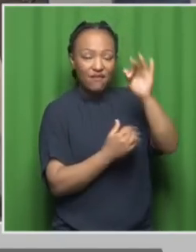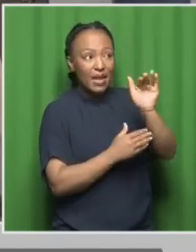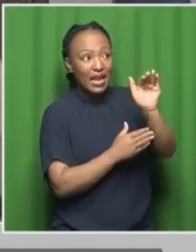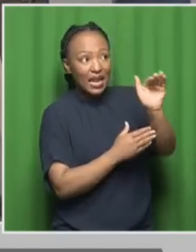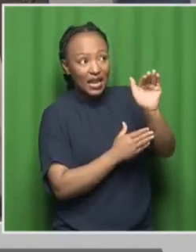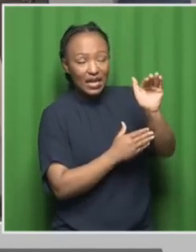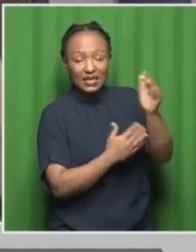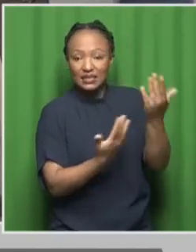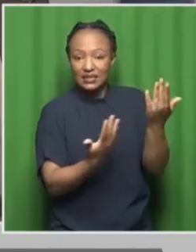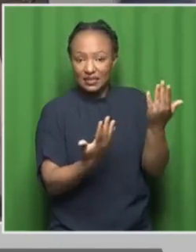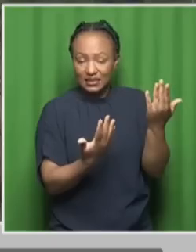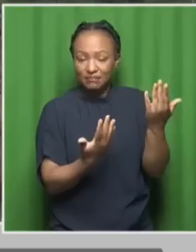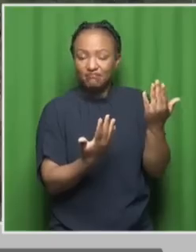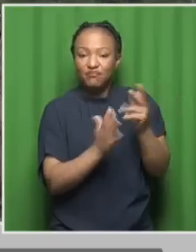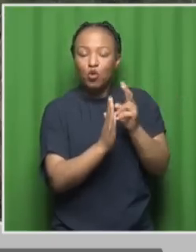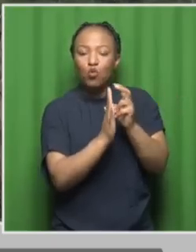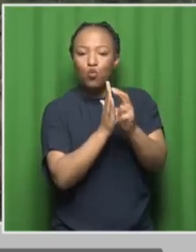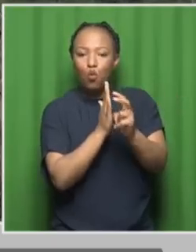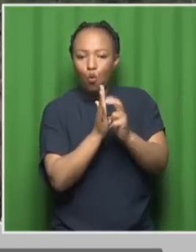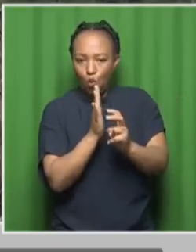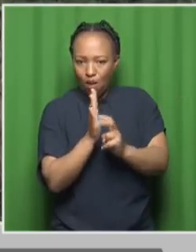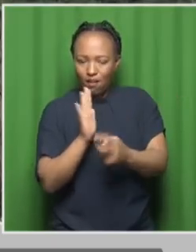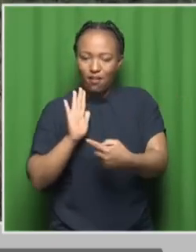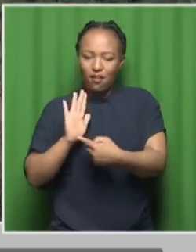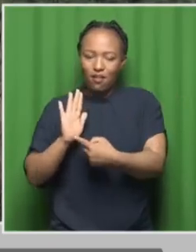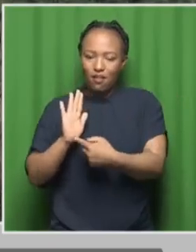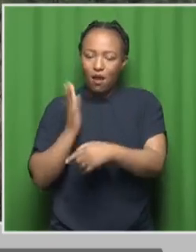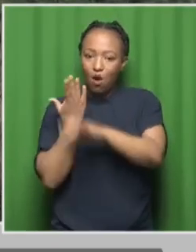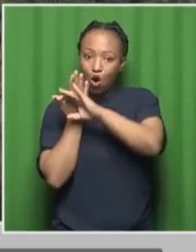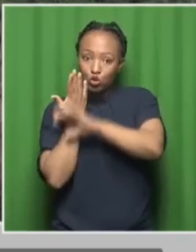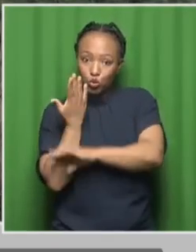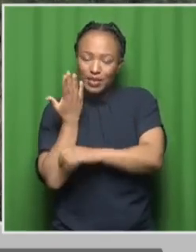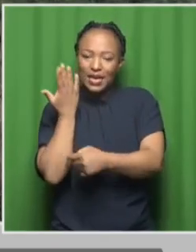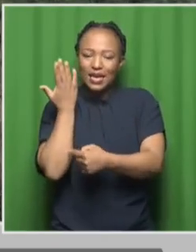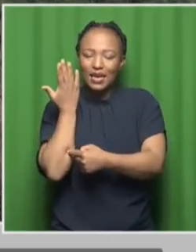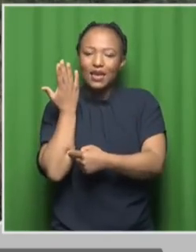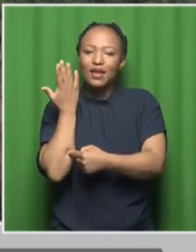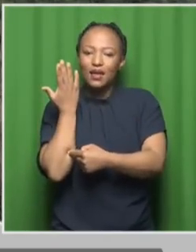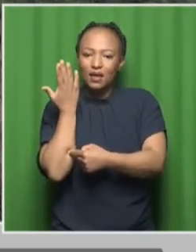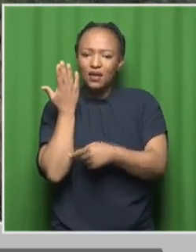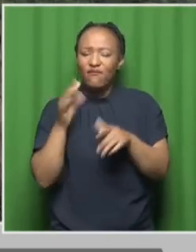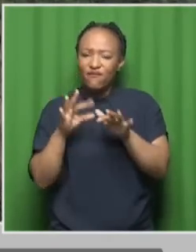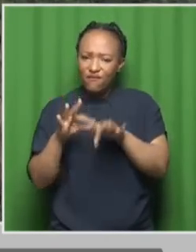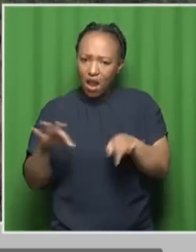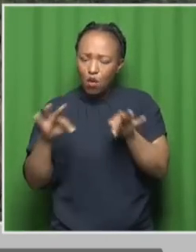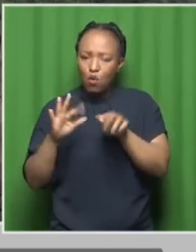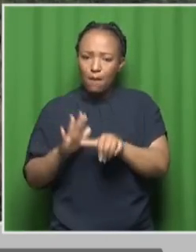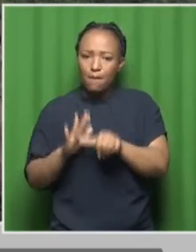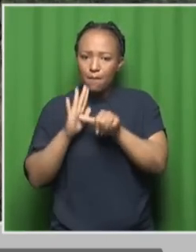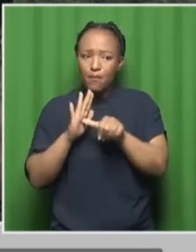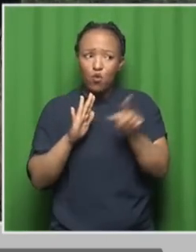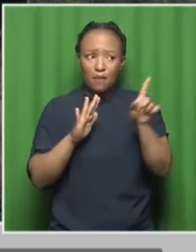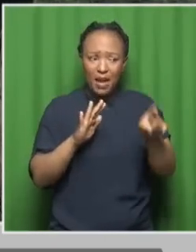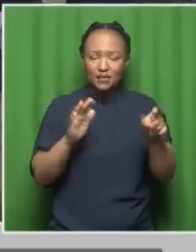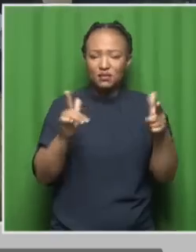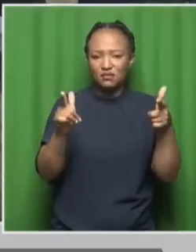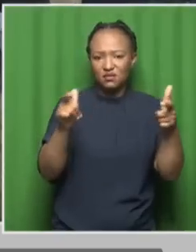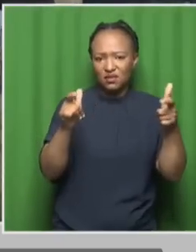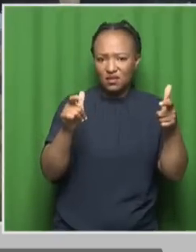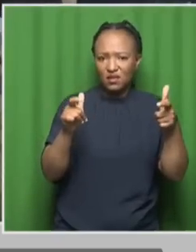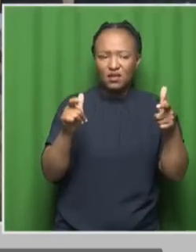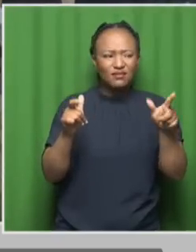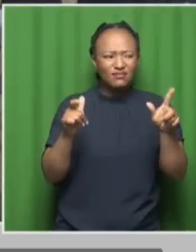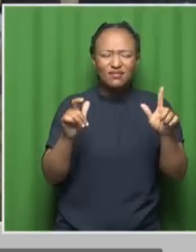necessarily, the rule of law is a constitutional value, and there needs to be some sort of regulation and governance. But how are you going to do